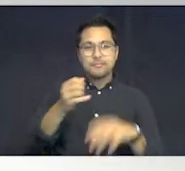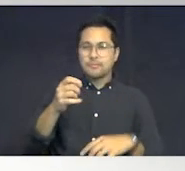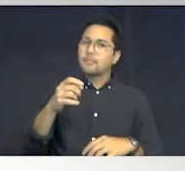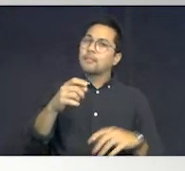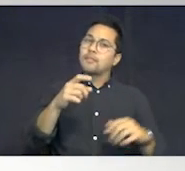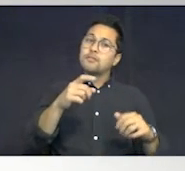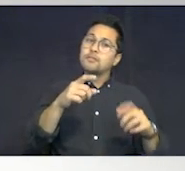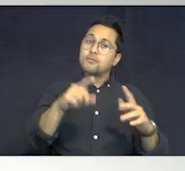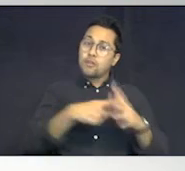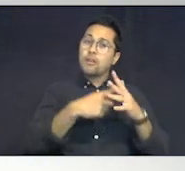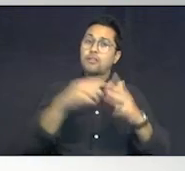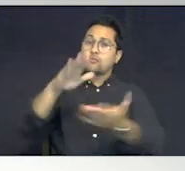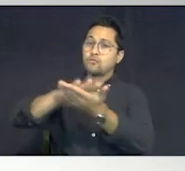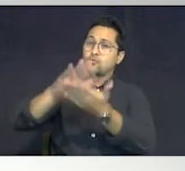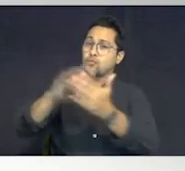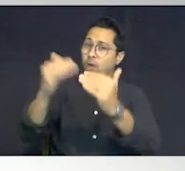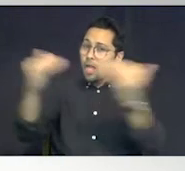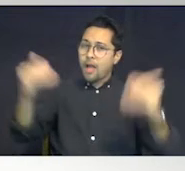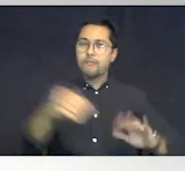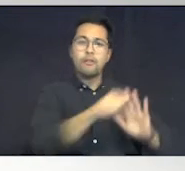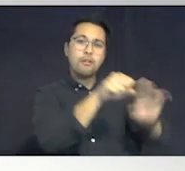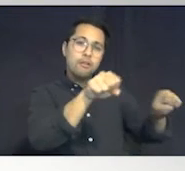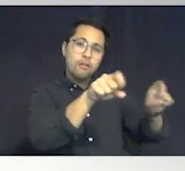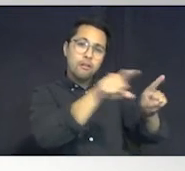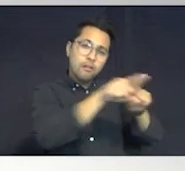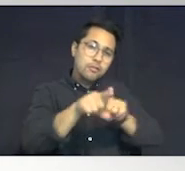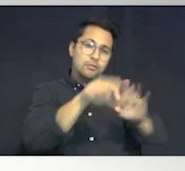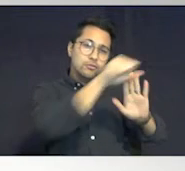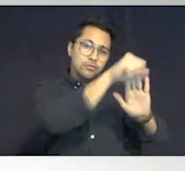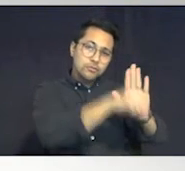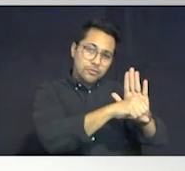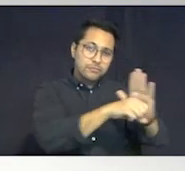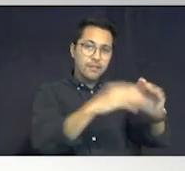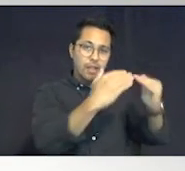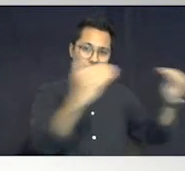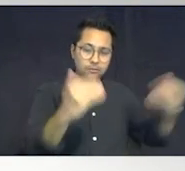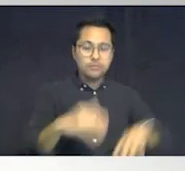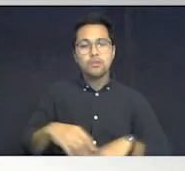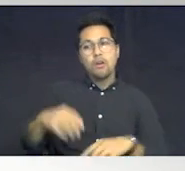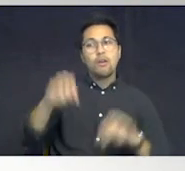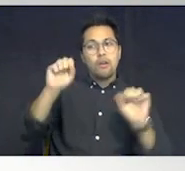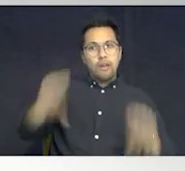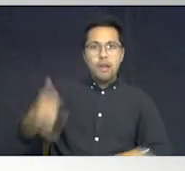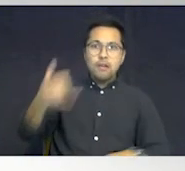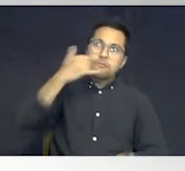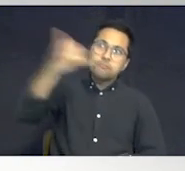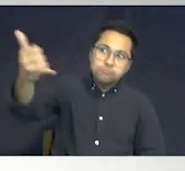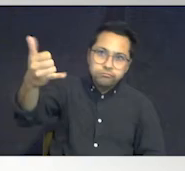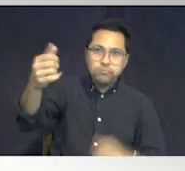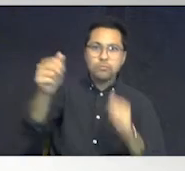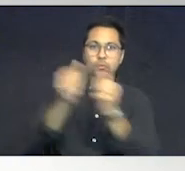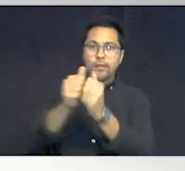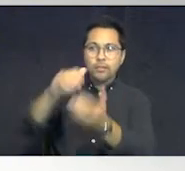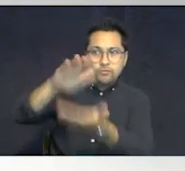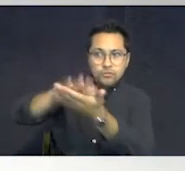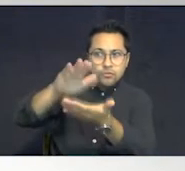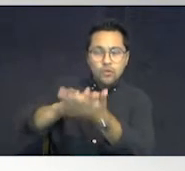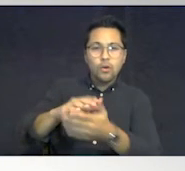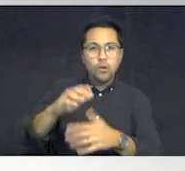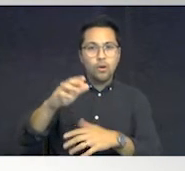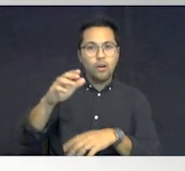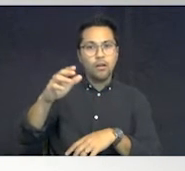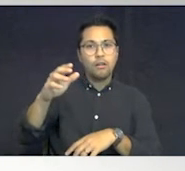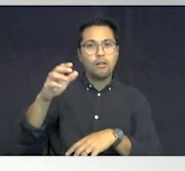well as the state level. So this process involves intervening with parents and schools by telephone as soon as a request for assistance has been